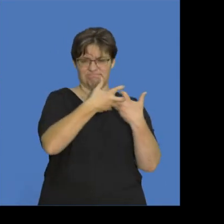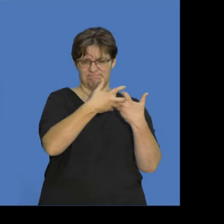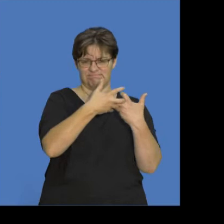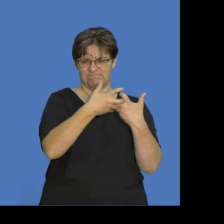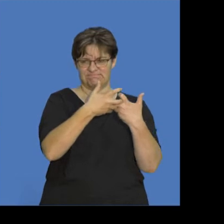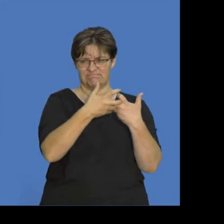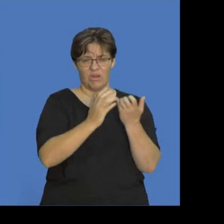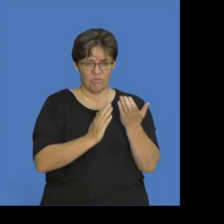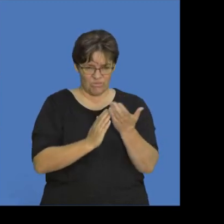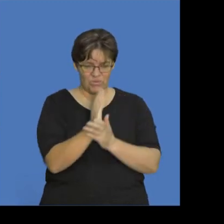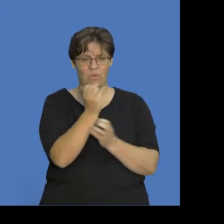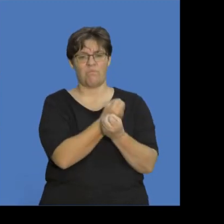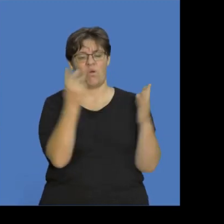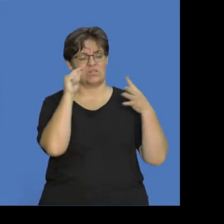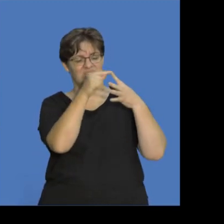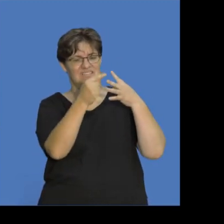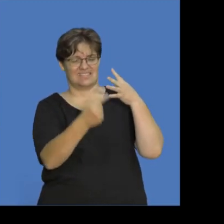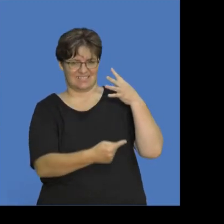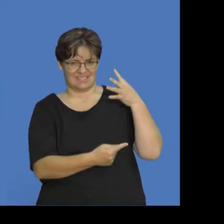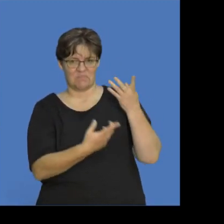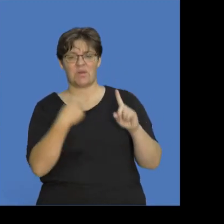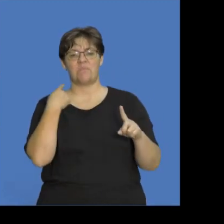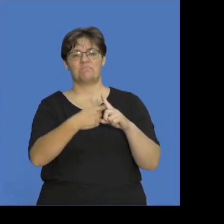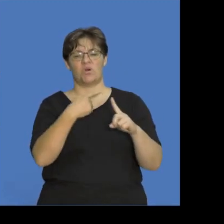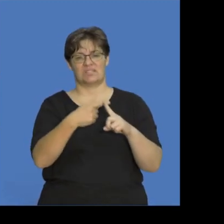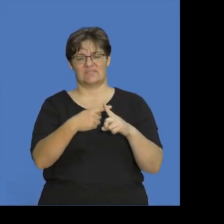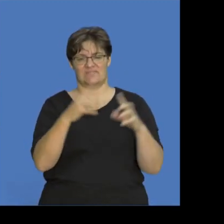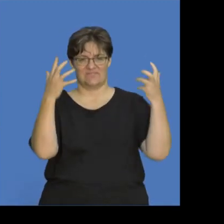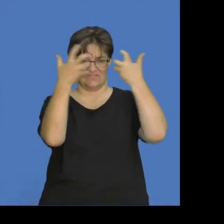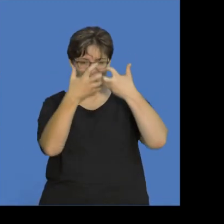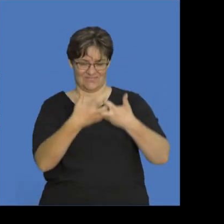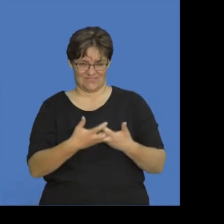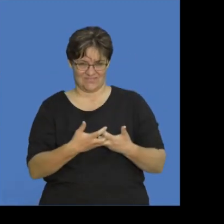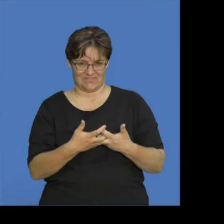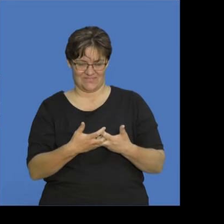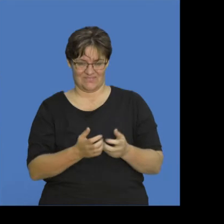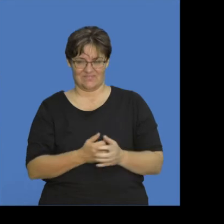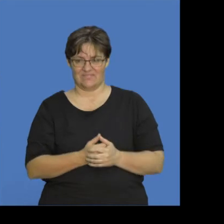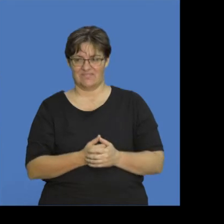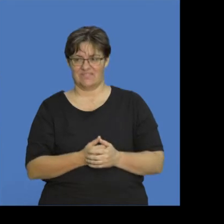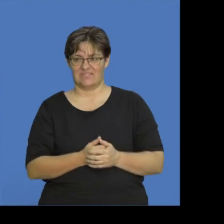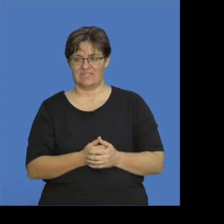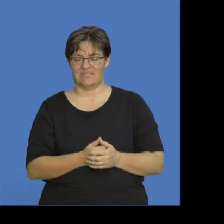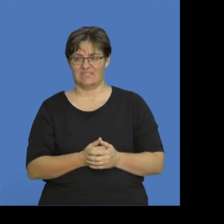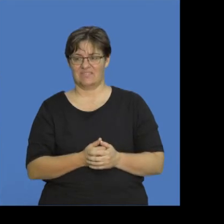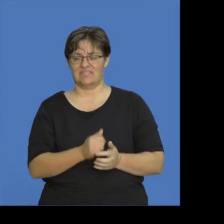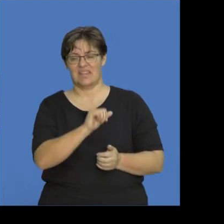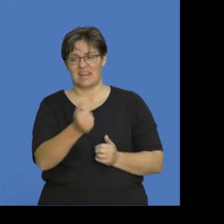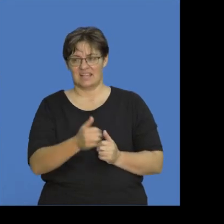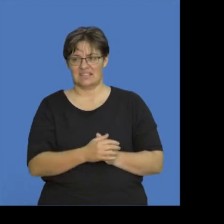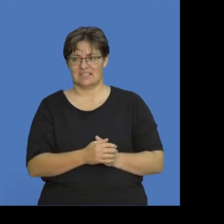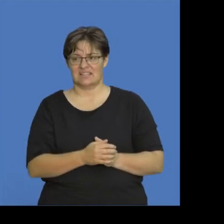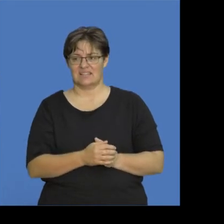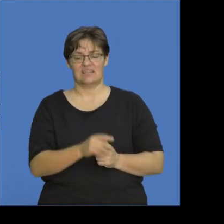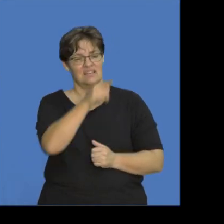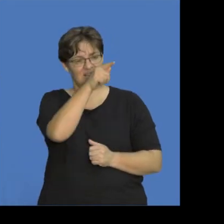which goes through most of the point, which is the positive correlation. Think of like a gradient. Then